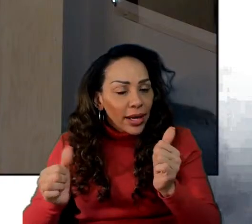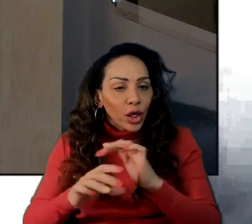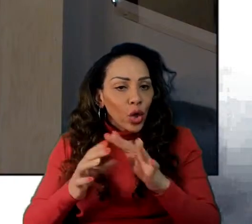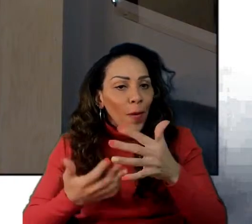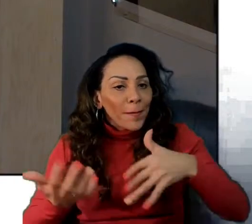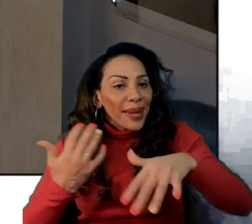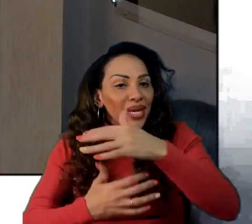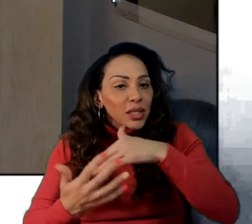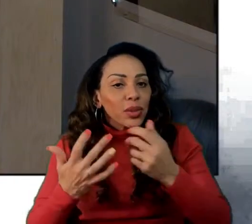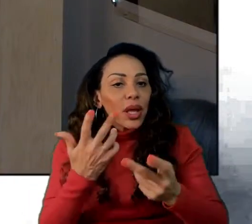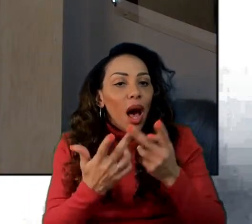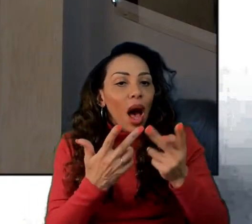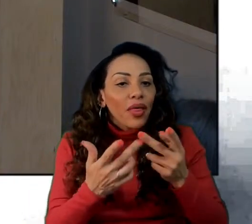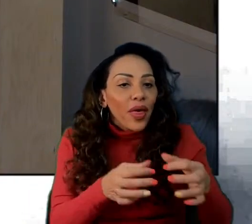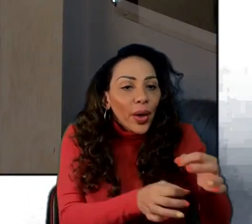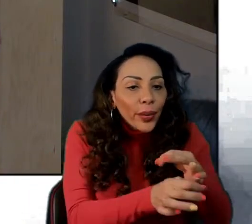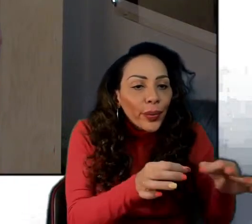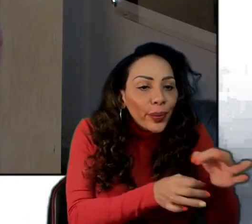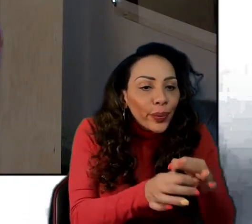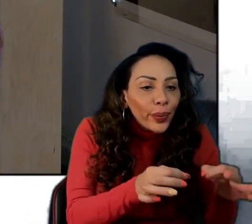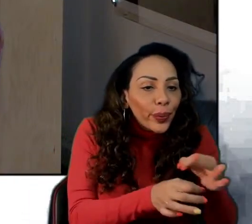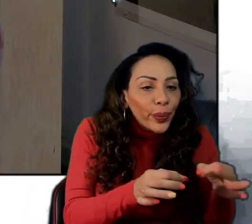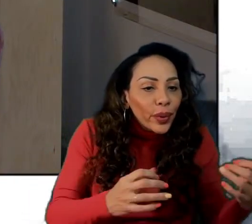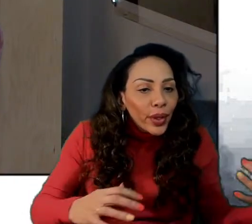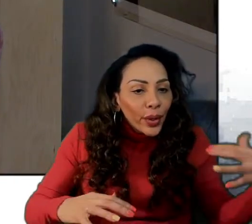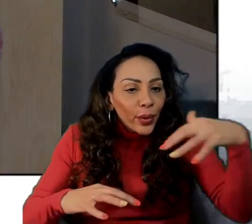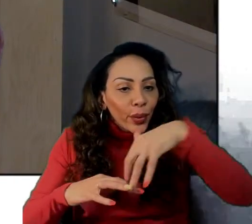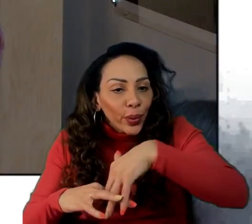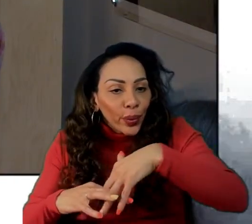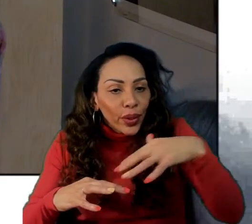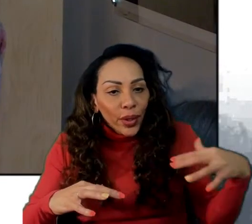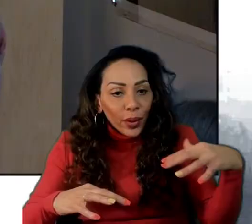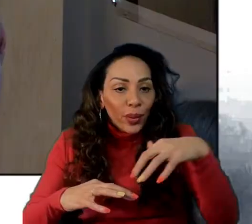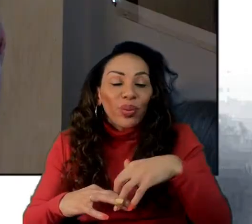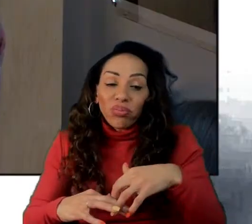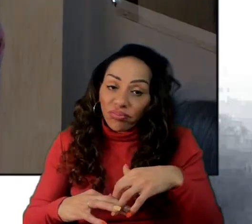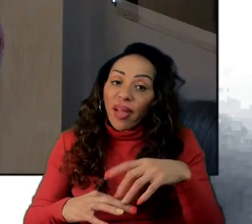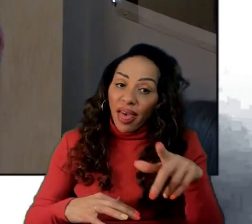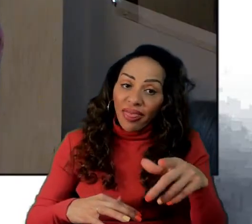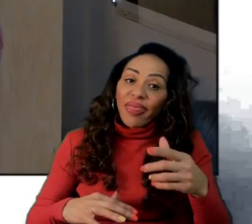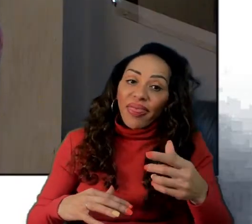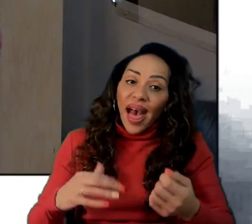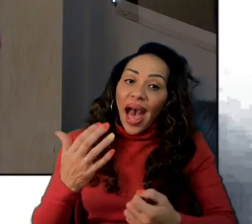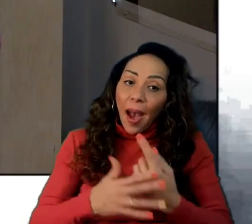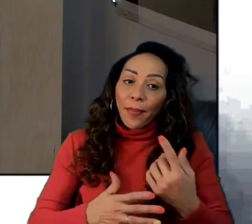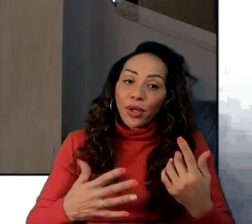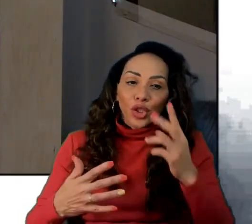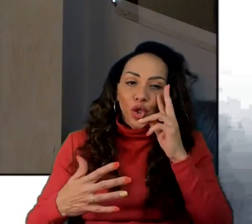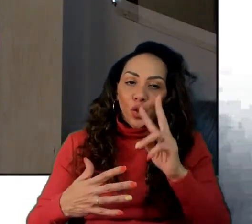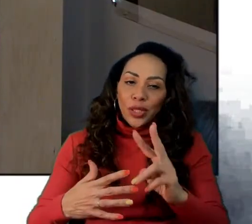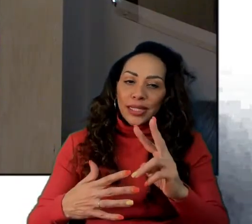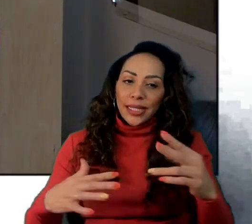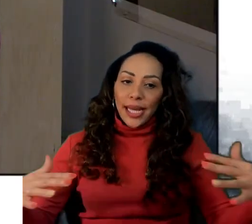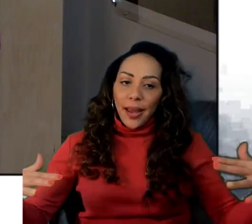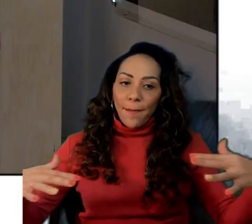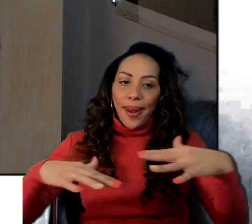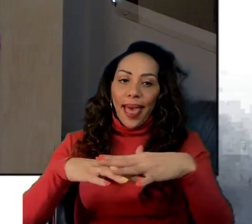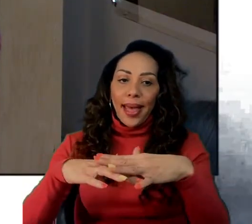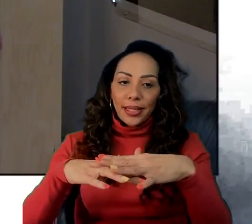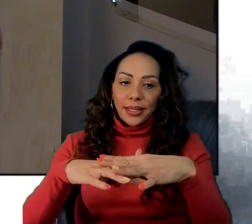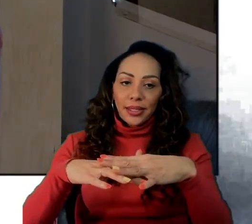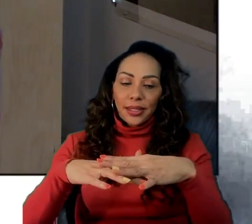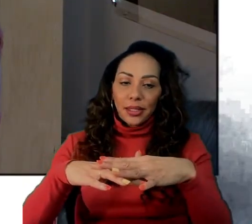Yeah, so in terms of the contamination, like contamination does happen, and there are signs that things have been contaminated, and like